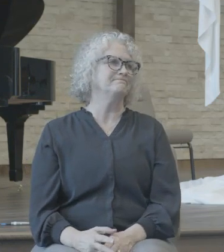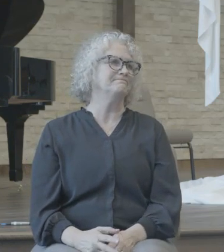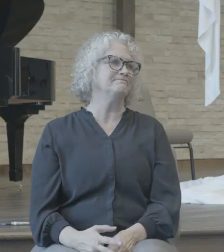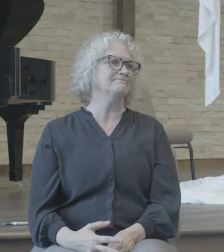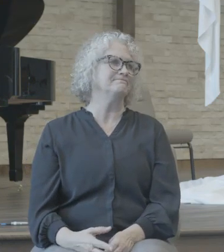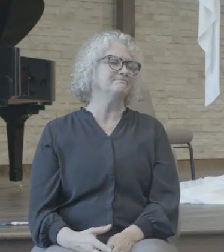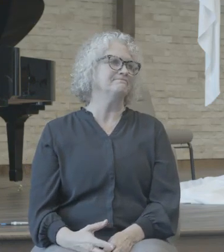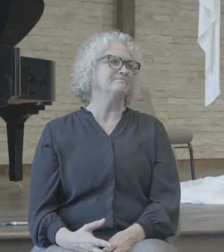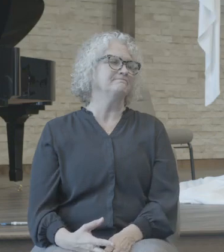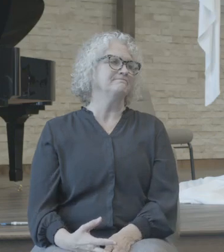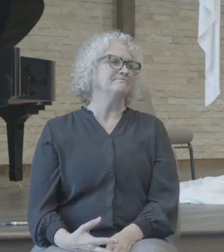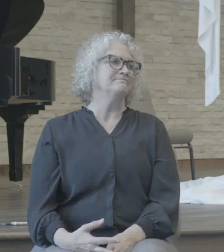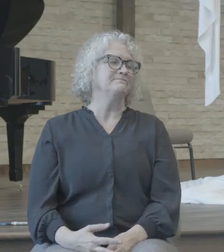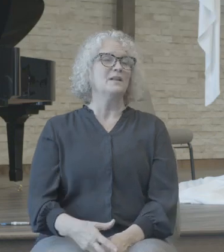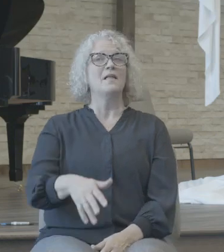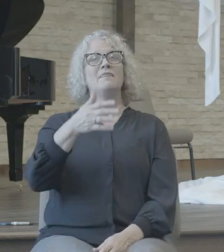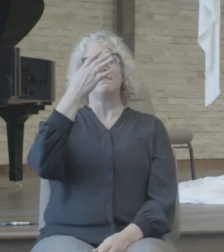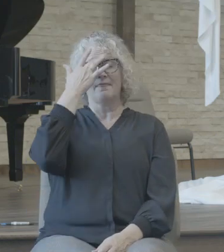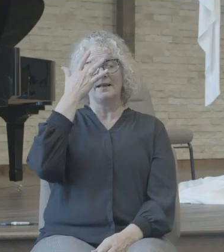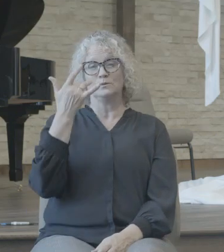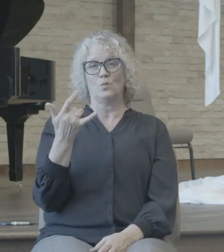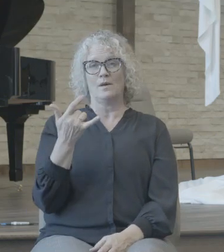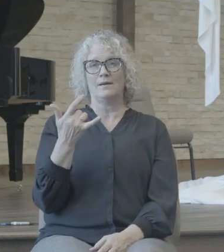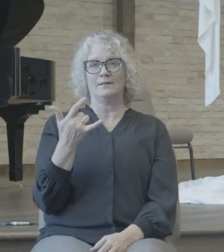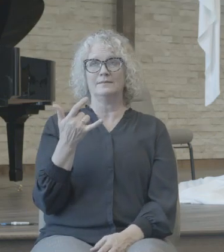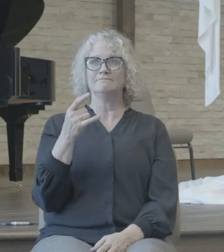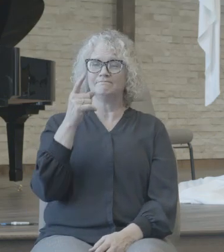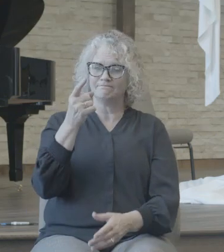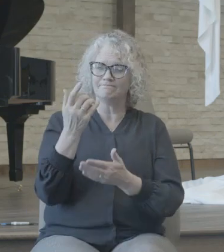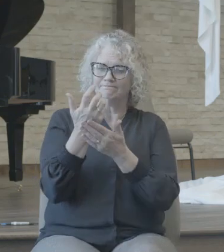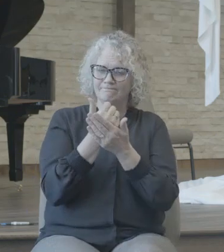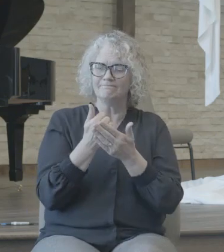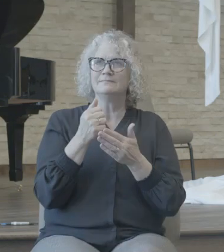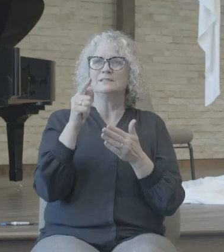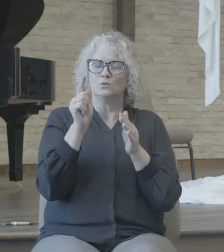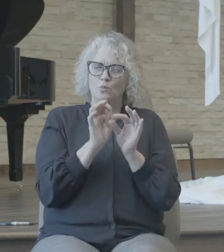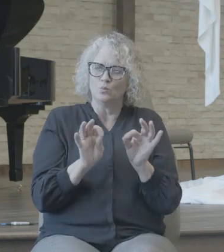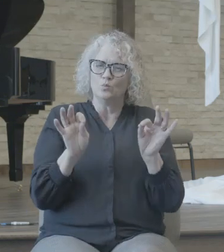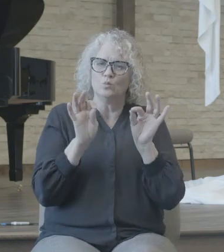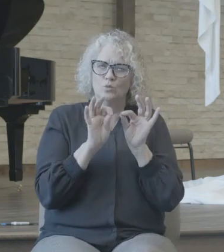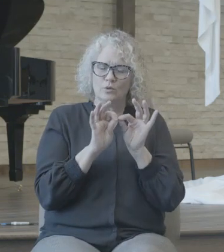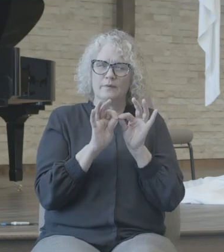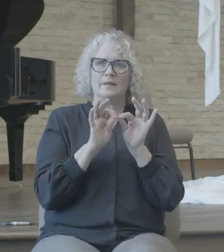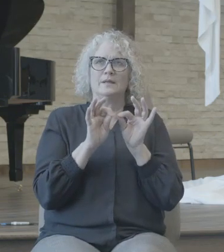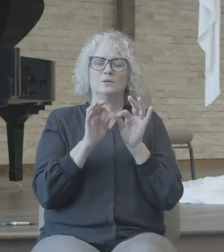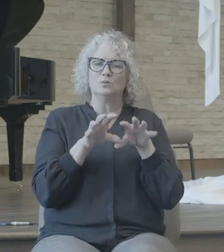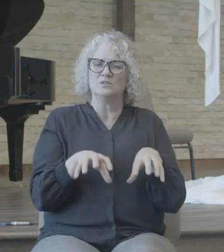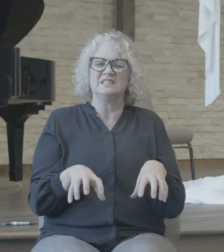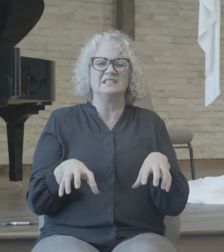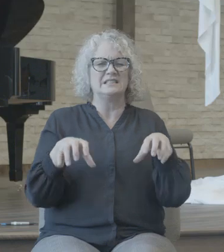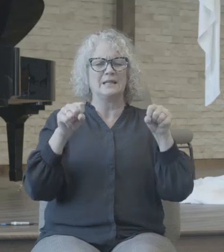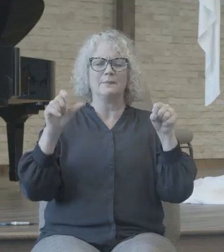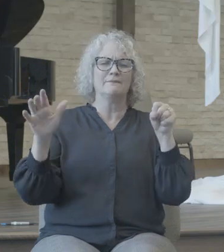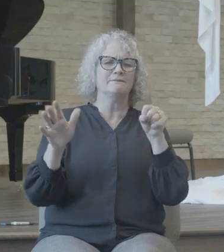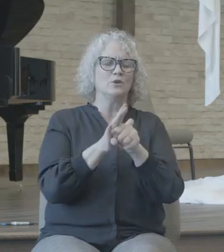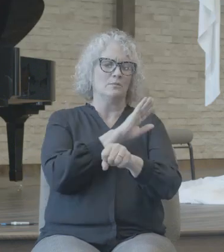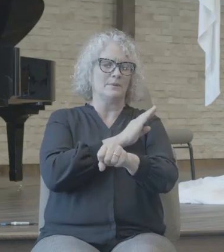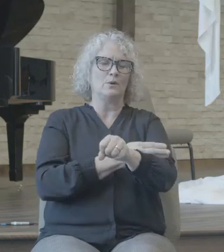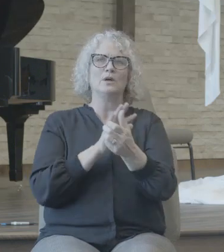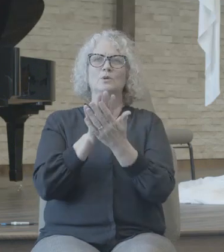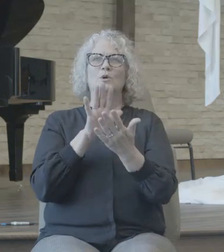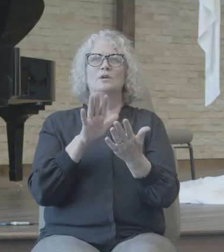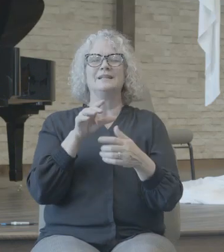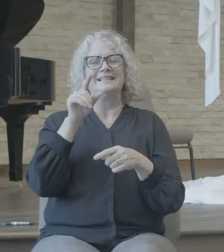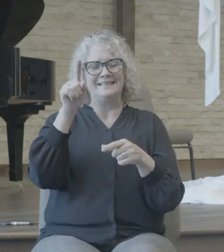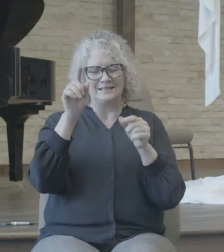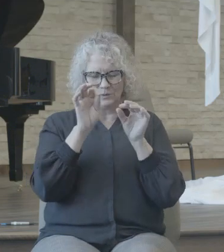That's why he is worthy. He is worthy not only to take up his full power and glory again, he is worthy to